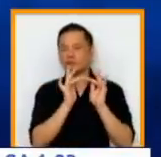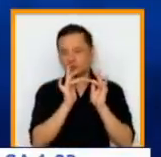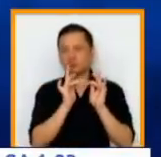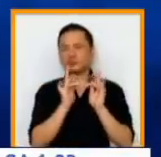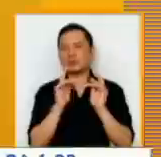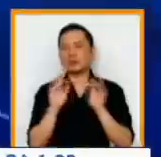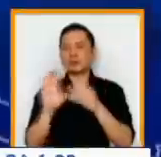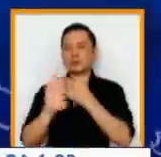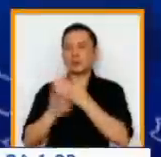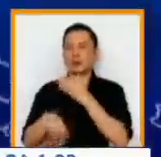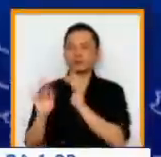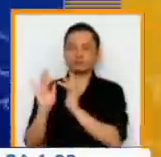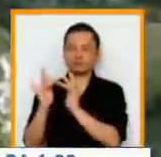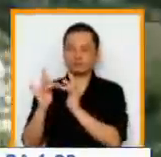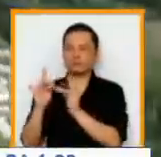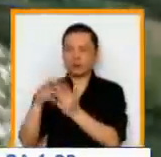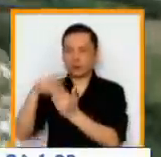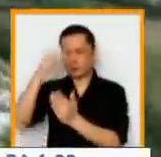mode.